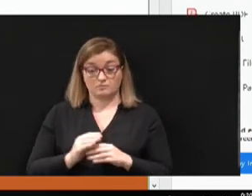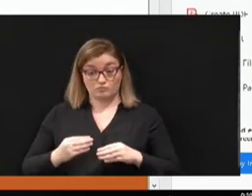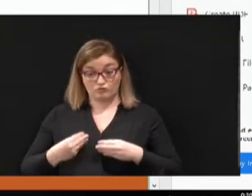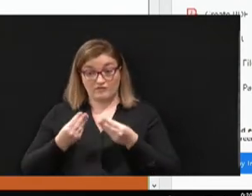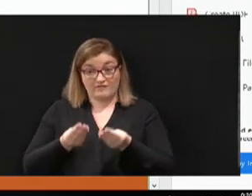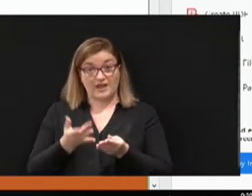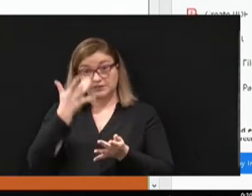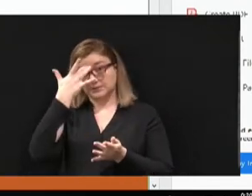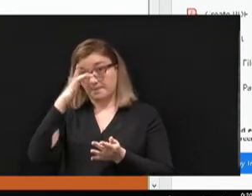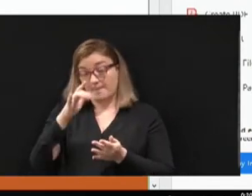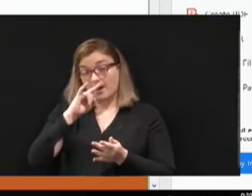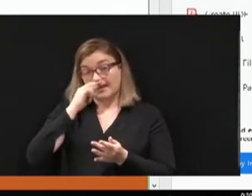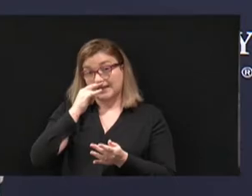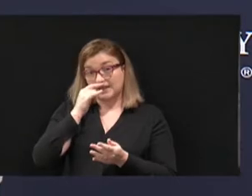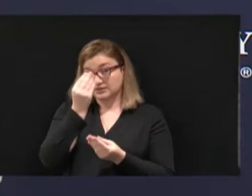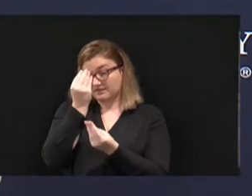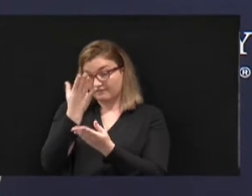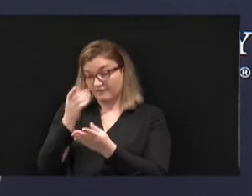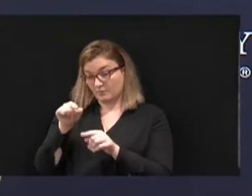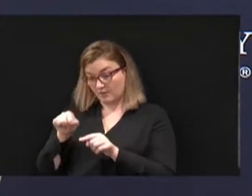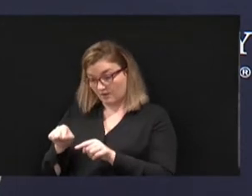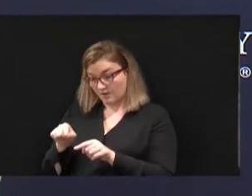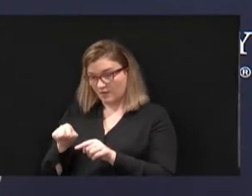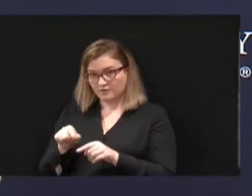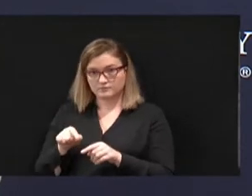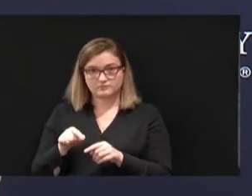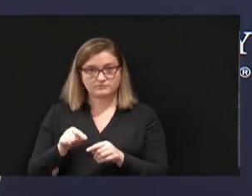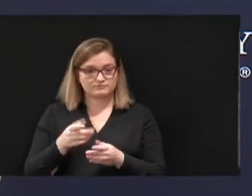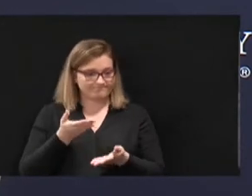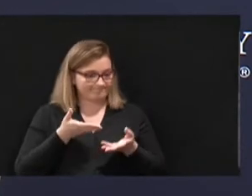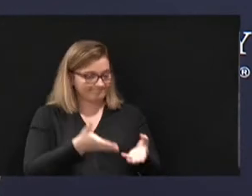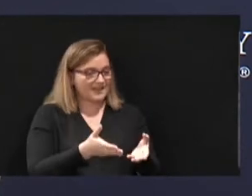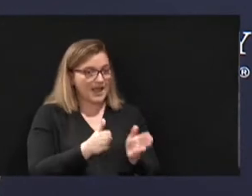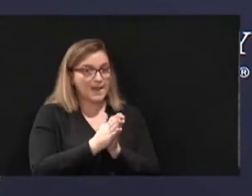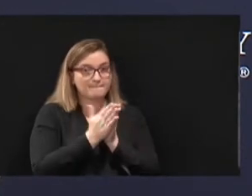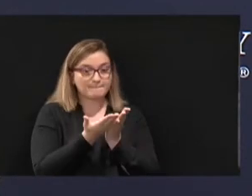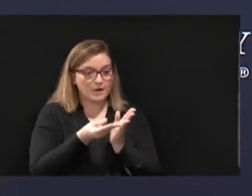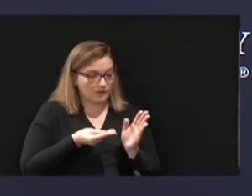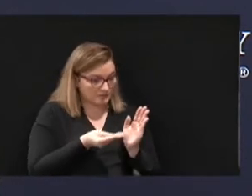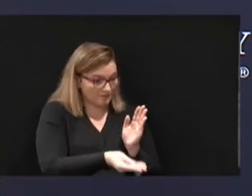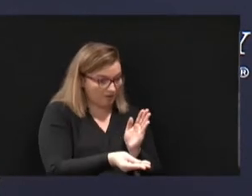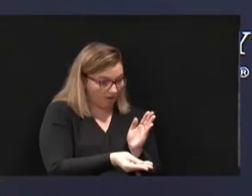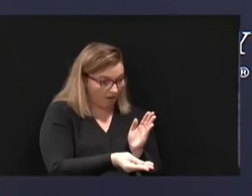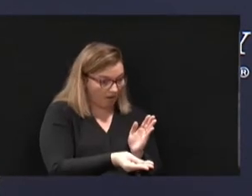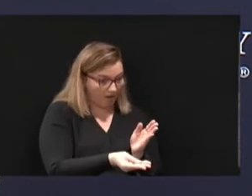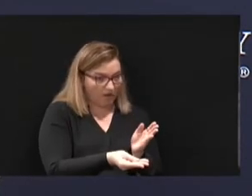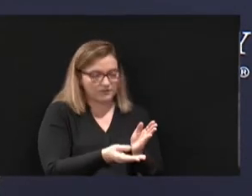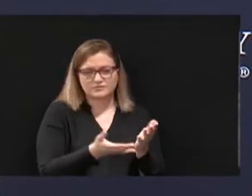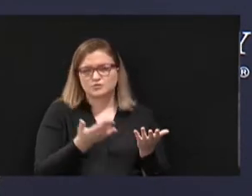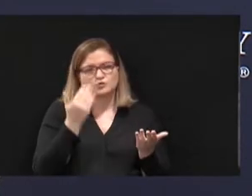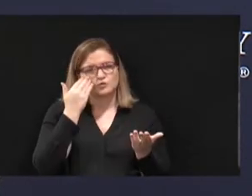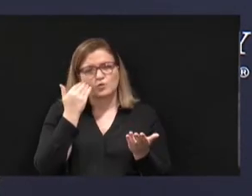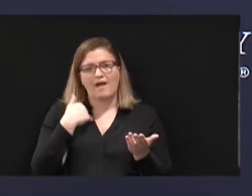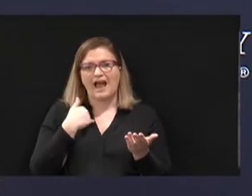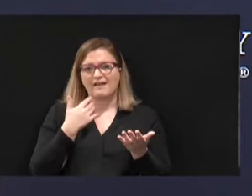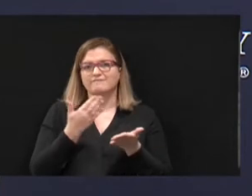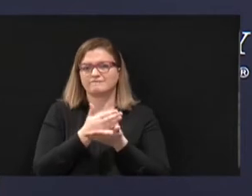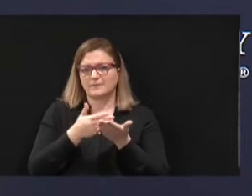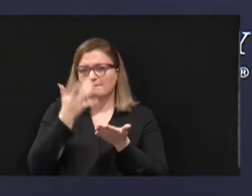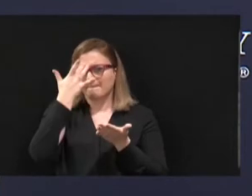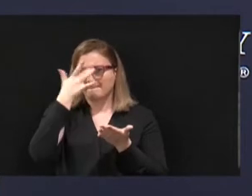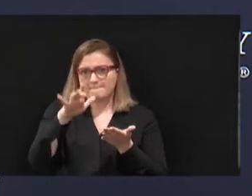a lot of kids, you throw them in a closet with a pile of books, would be able to learn how to read. We all know those kids, and you're just amazed by